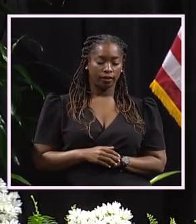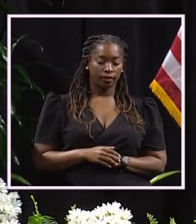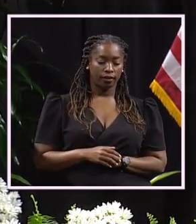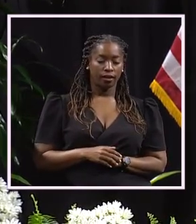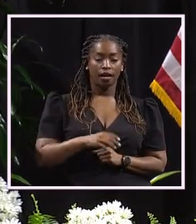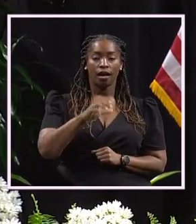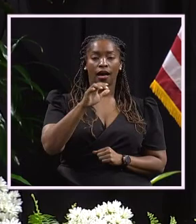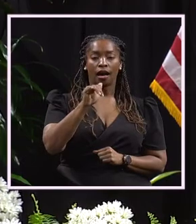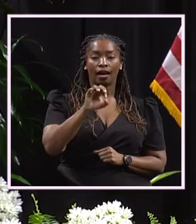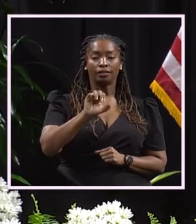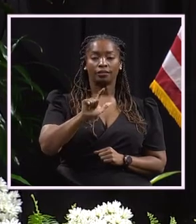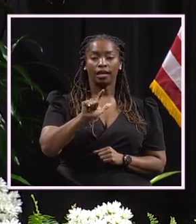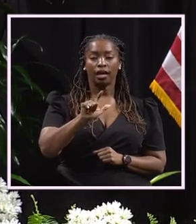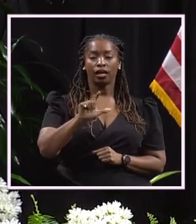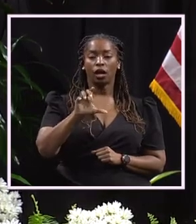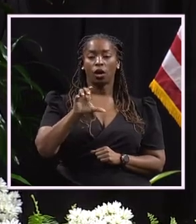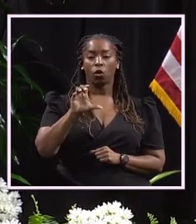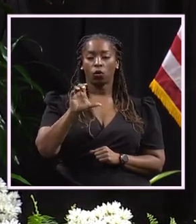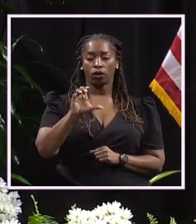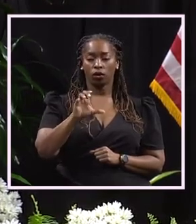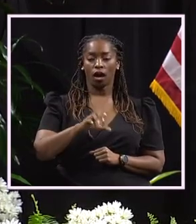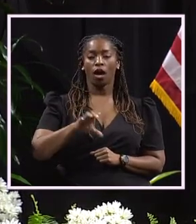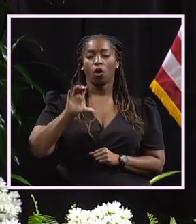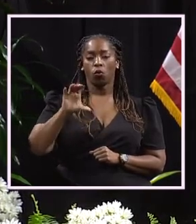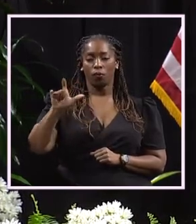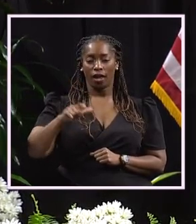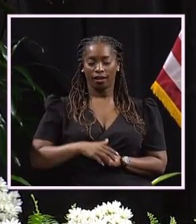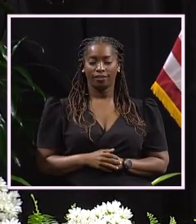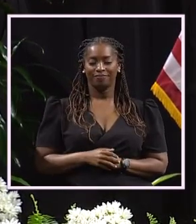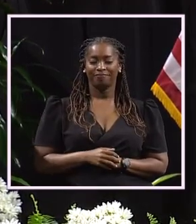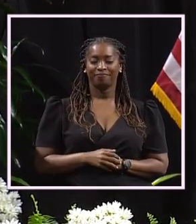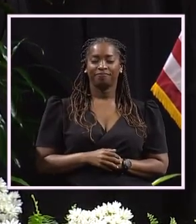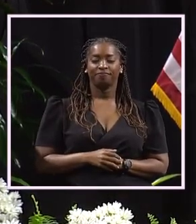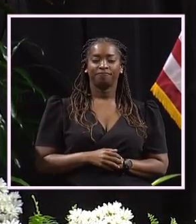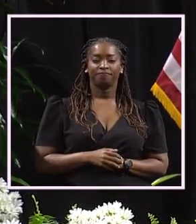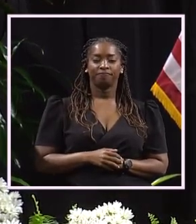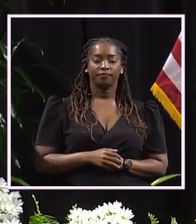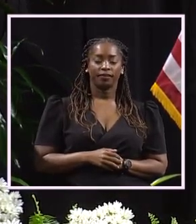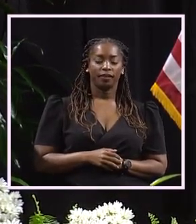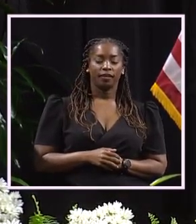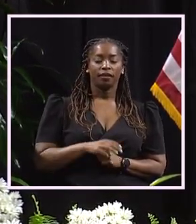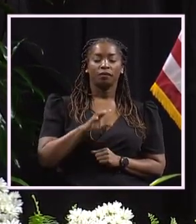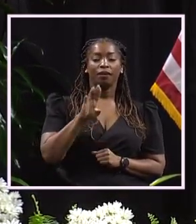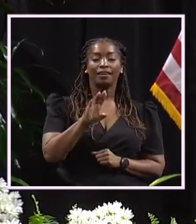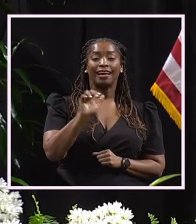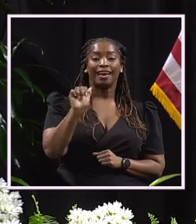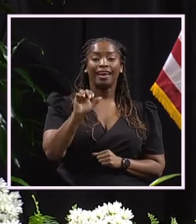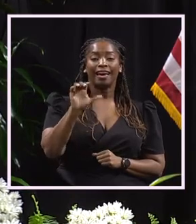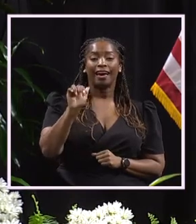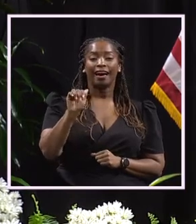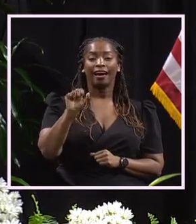Hazel Corona, cum laude. Seida A. Hassan.